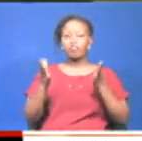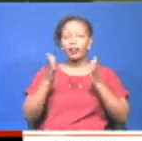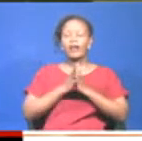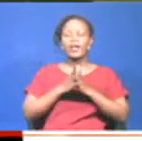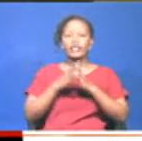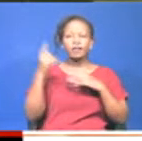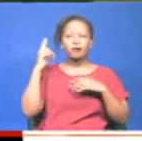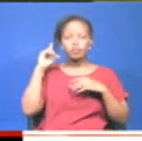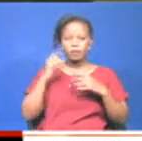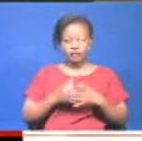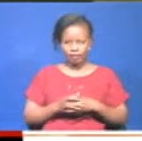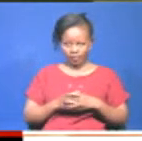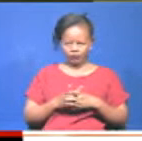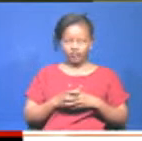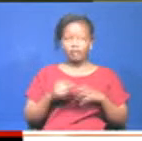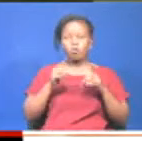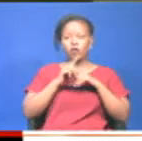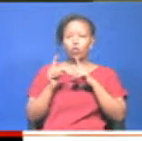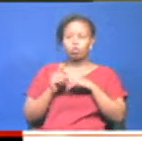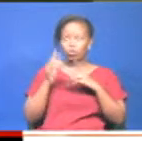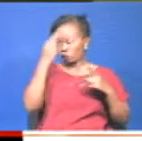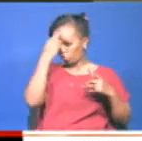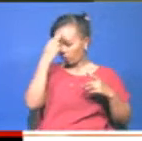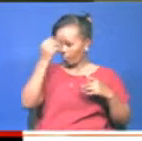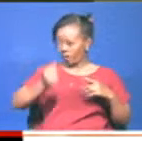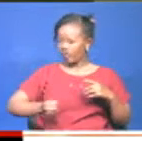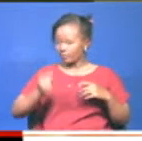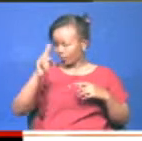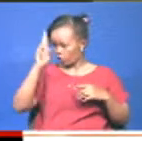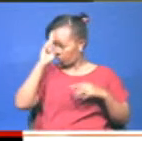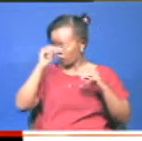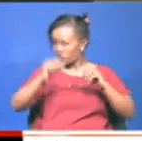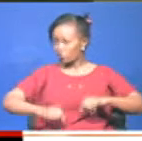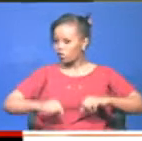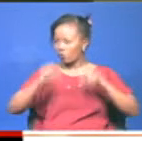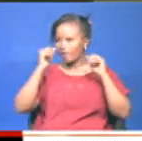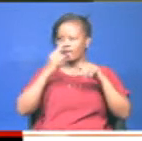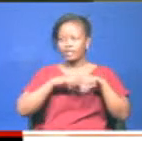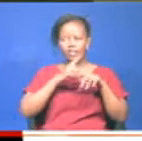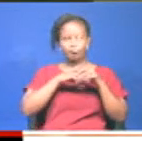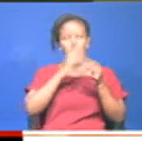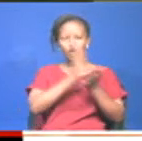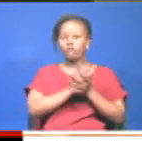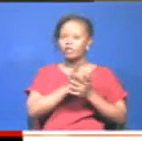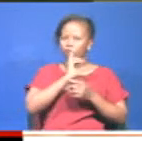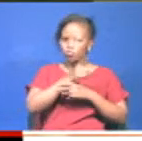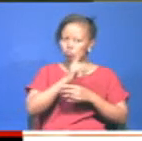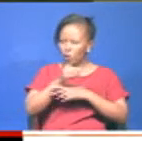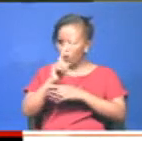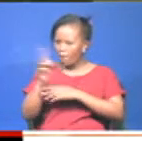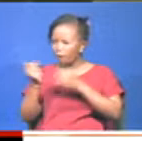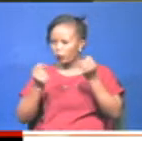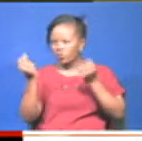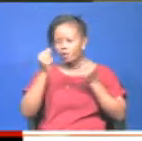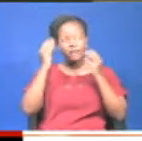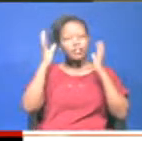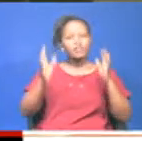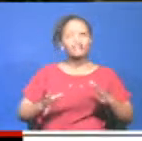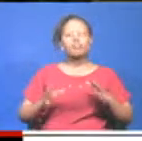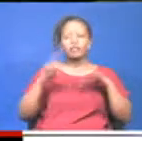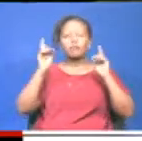Central Police Commander Daudi Lorolo Nyokwe, while confirming the incident, cautioned drivers to observe traffic